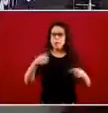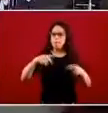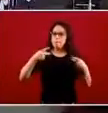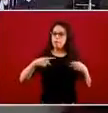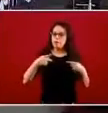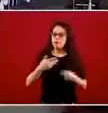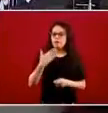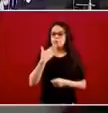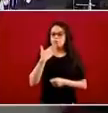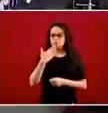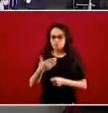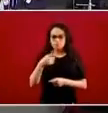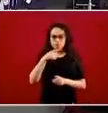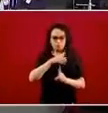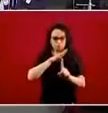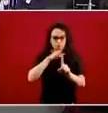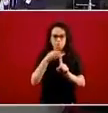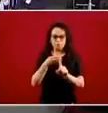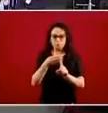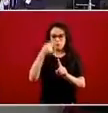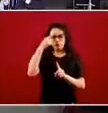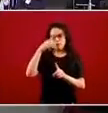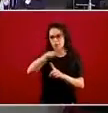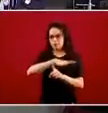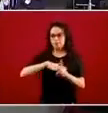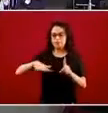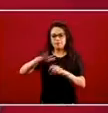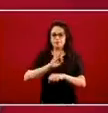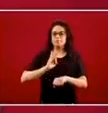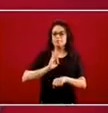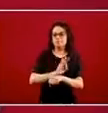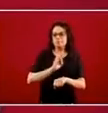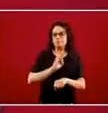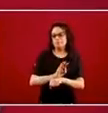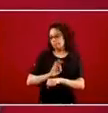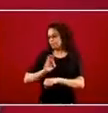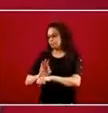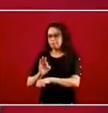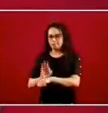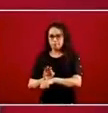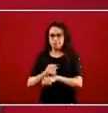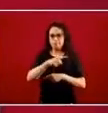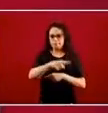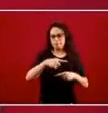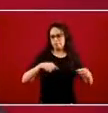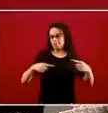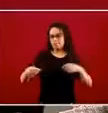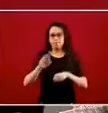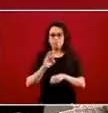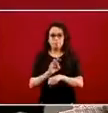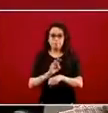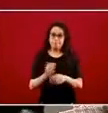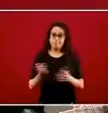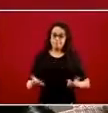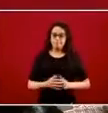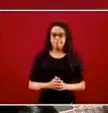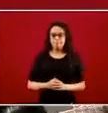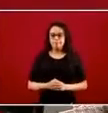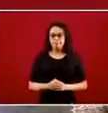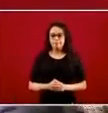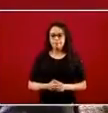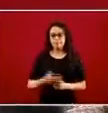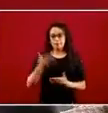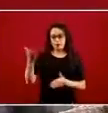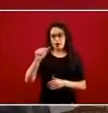abiding and complying with these measures that are aimed at protecting all of us. Thank